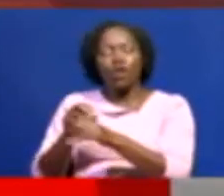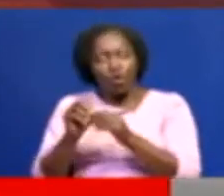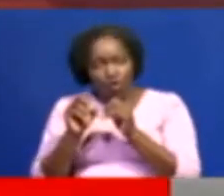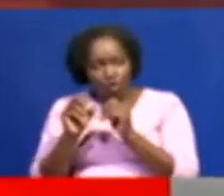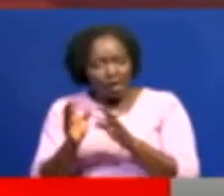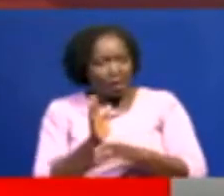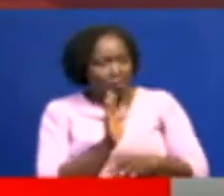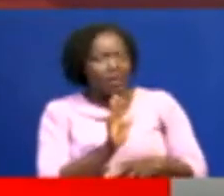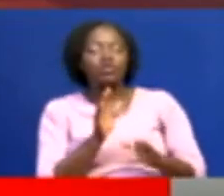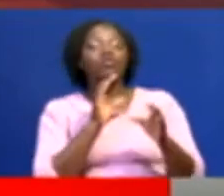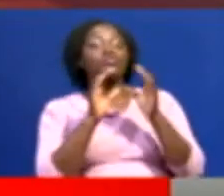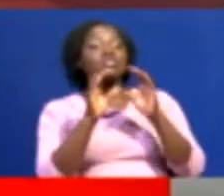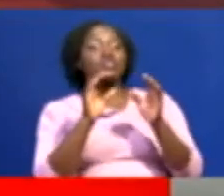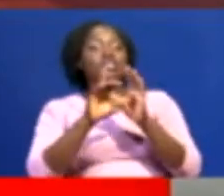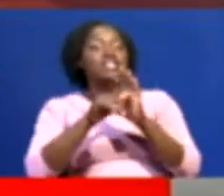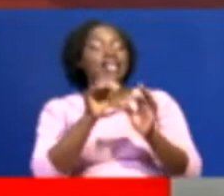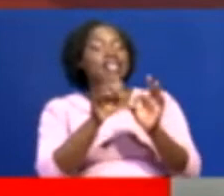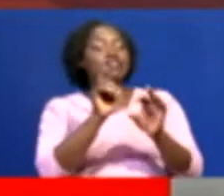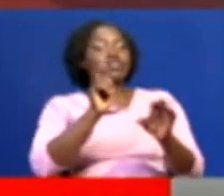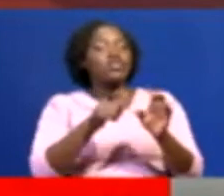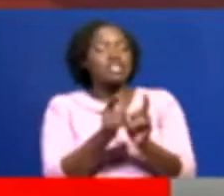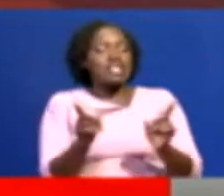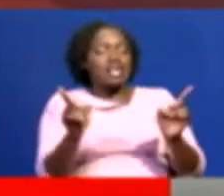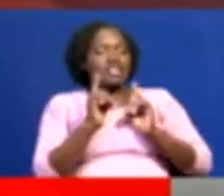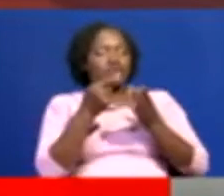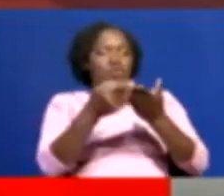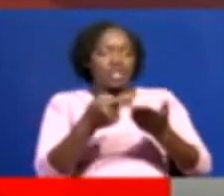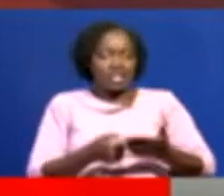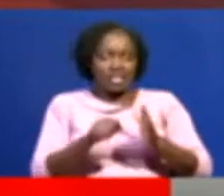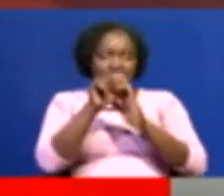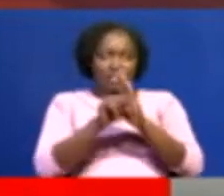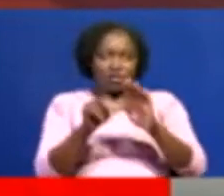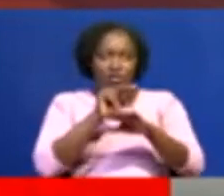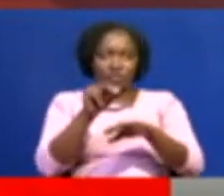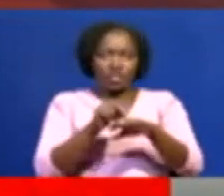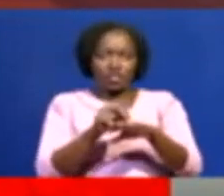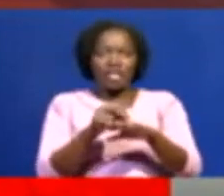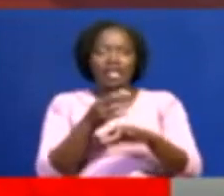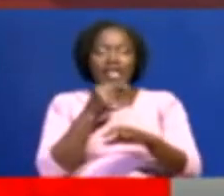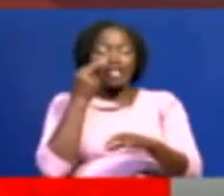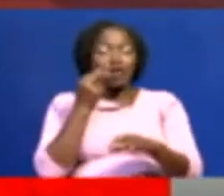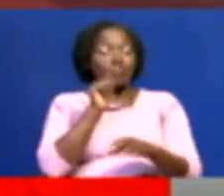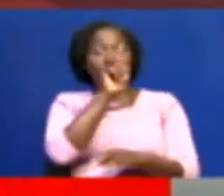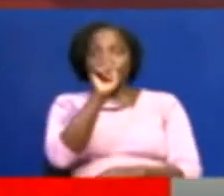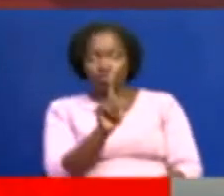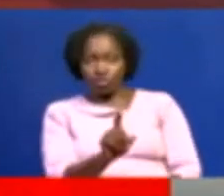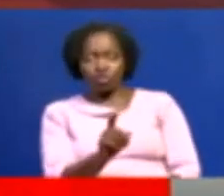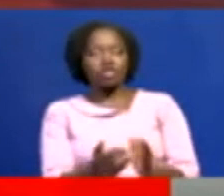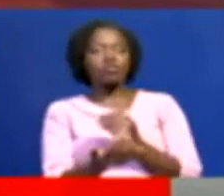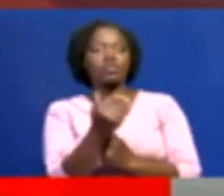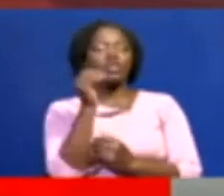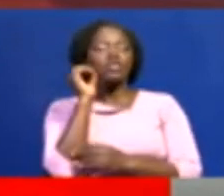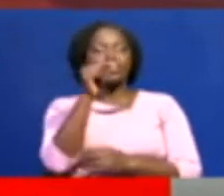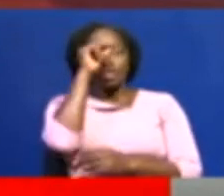We'll revisit that particular conversation. If you're just joining us, we are discussing the state of the nation and our viewpoint question this particular morning. Should